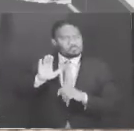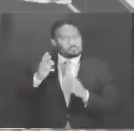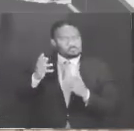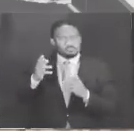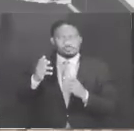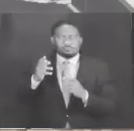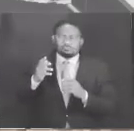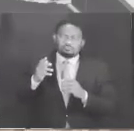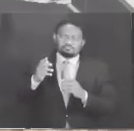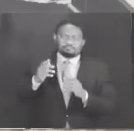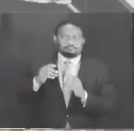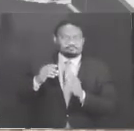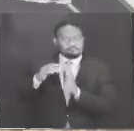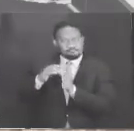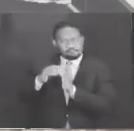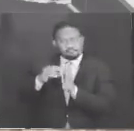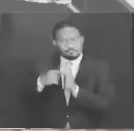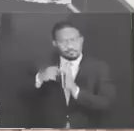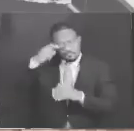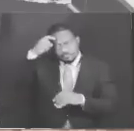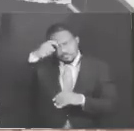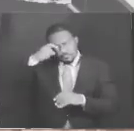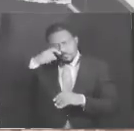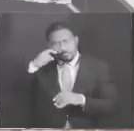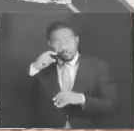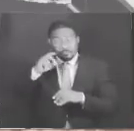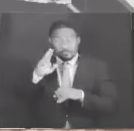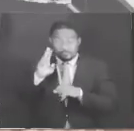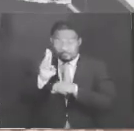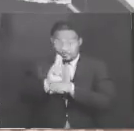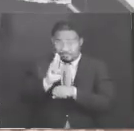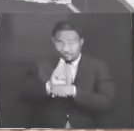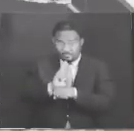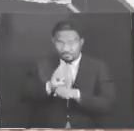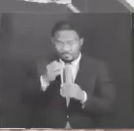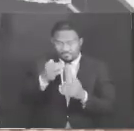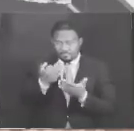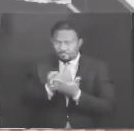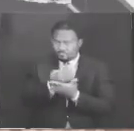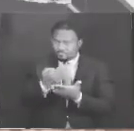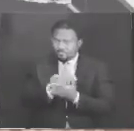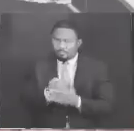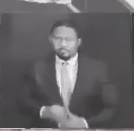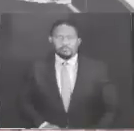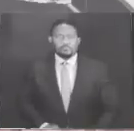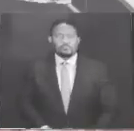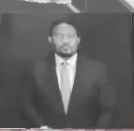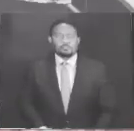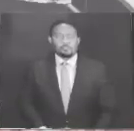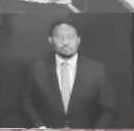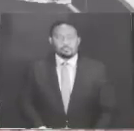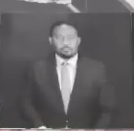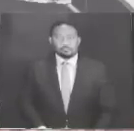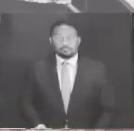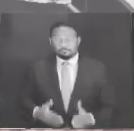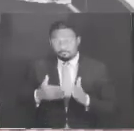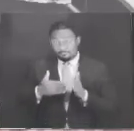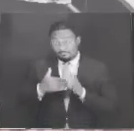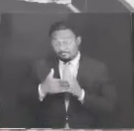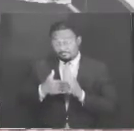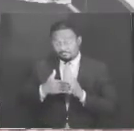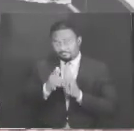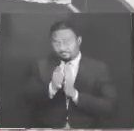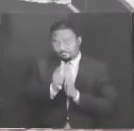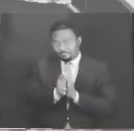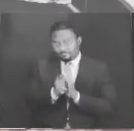to ensure the prudent and accountable utilization of these funds. The guidelines as approved by Cabinet